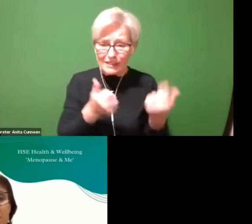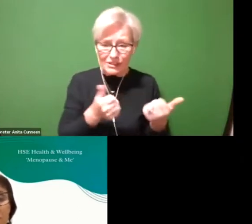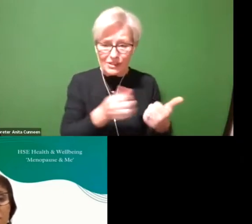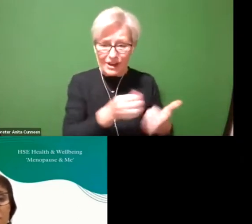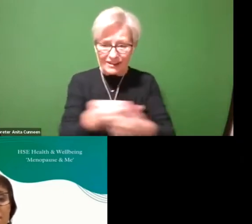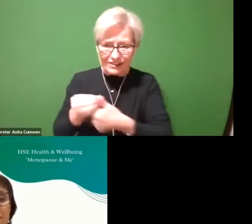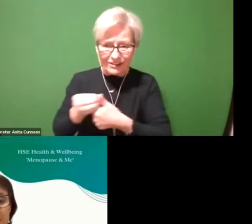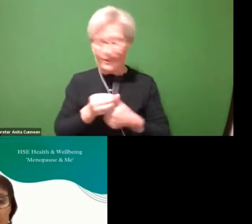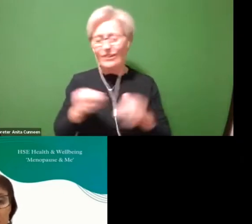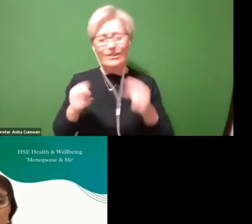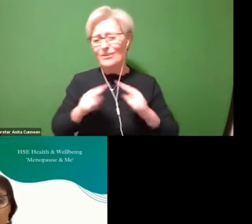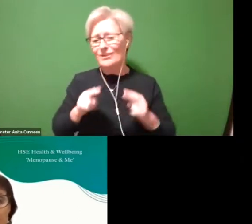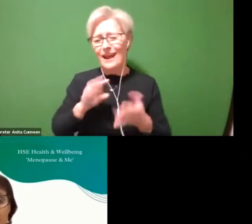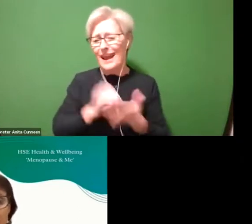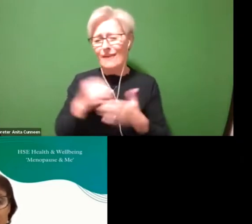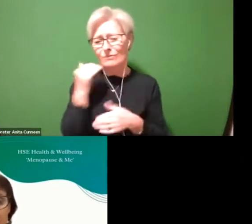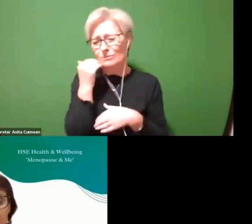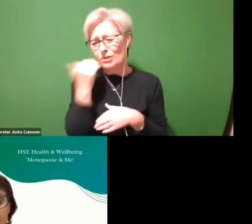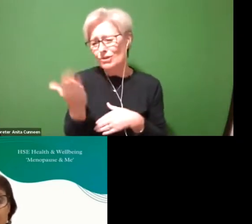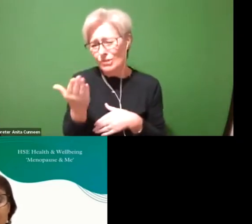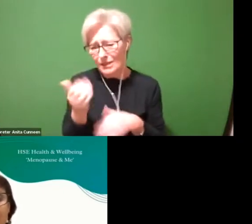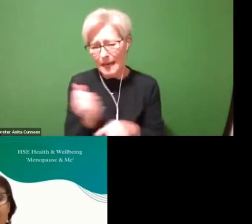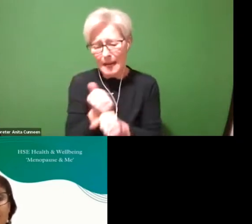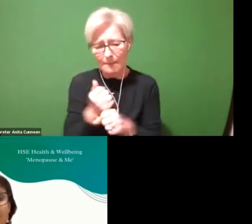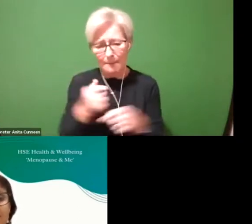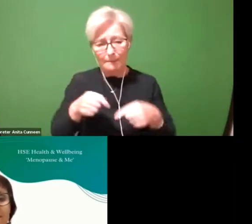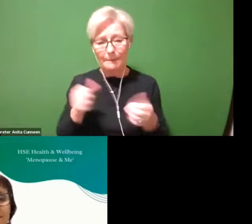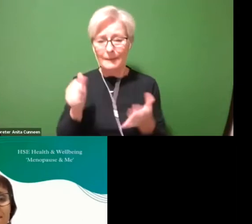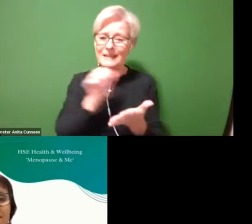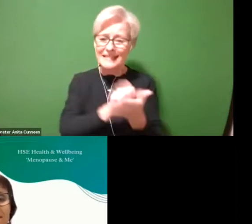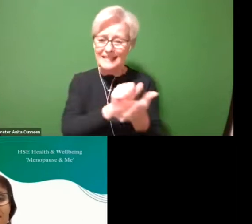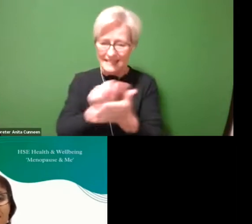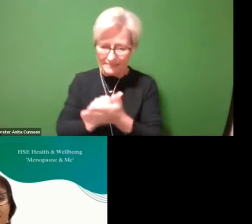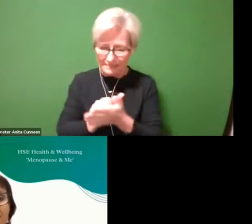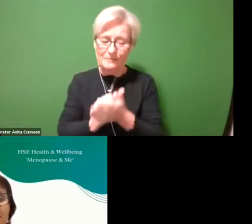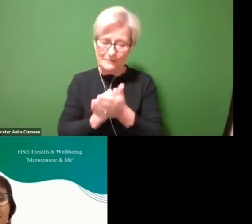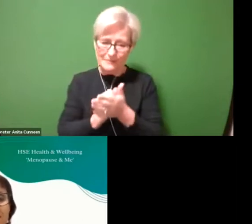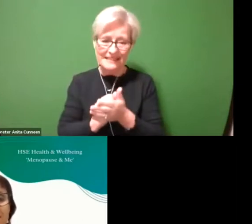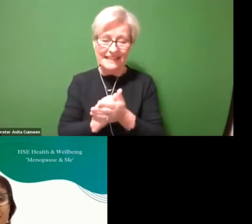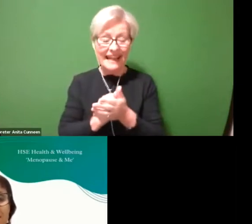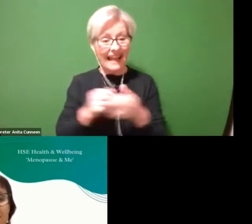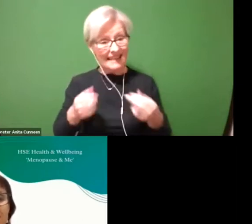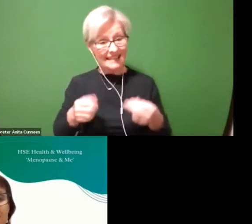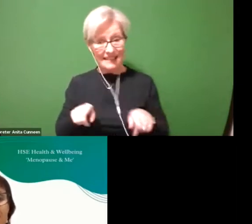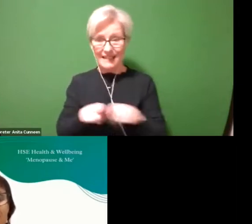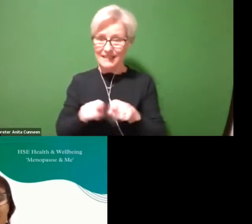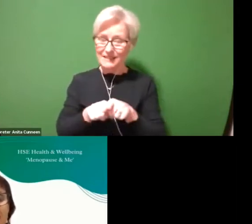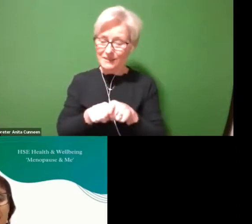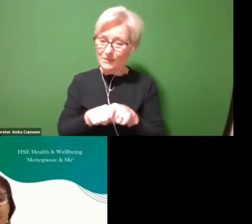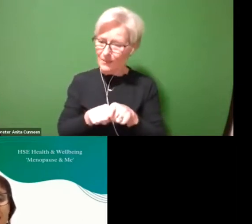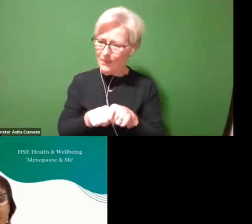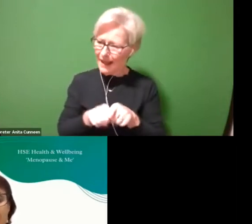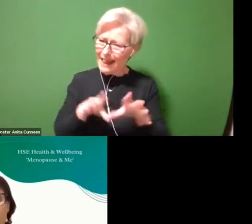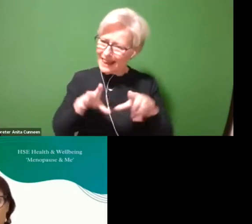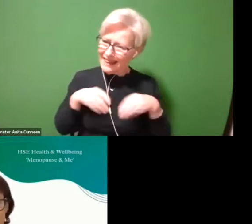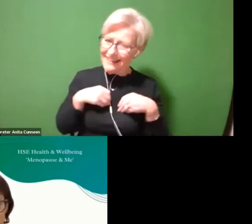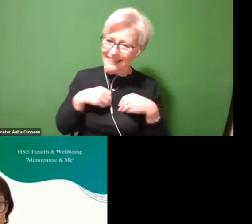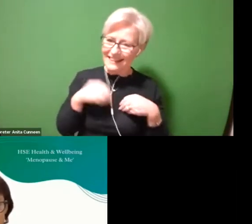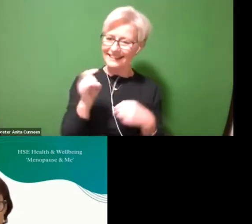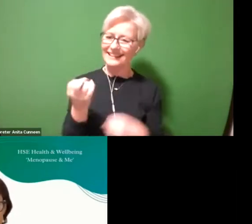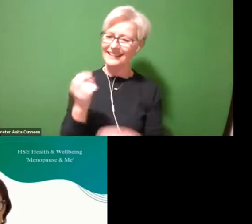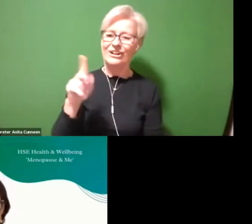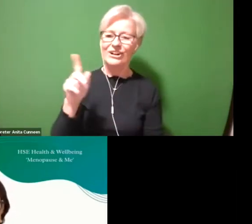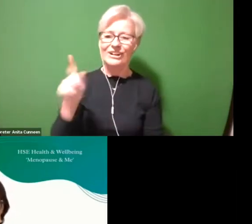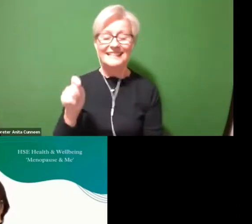to feel ashamed and isolated by their symptoms or feel that they are giving in by choosing to opt for HRT. I view the menopause as a time for positive